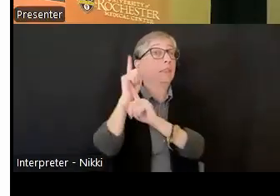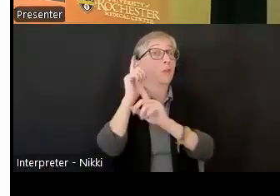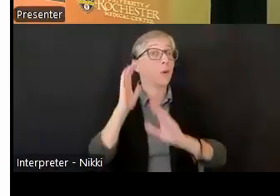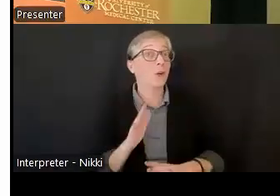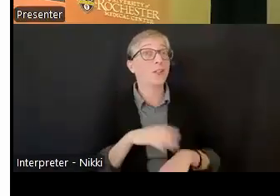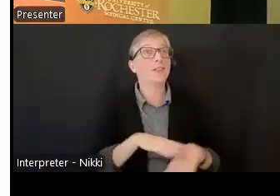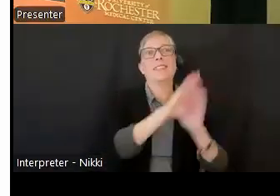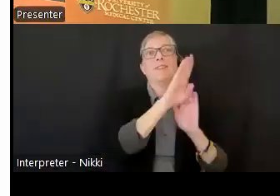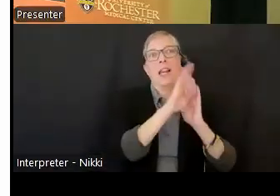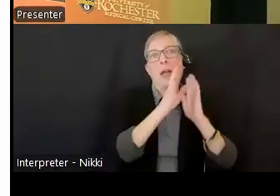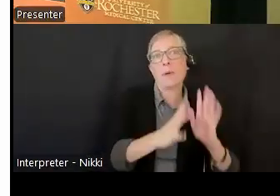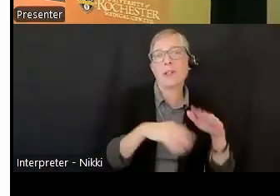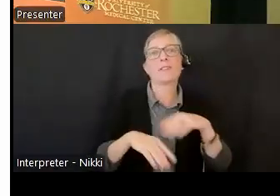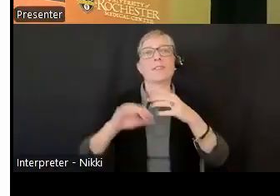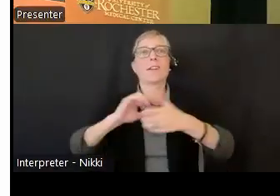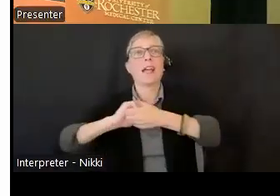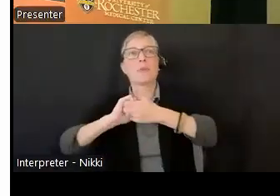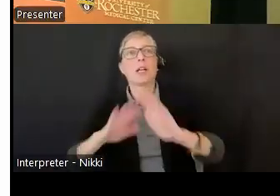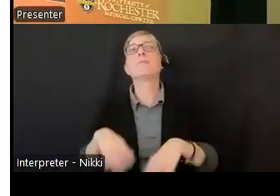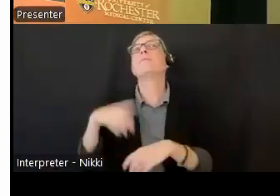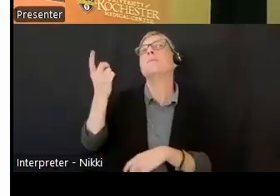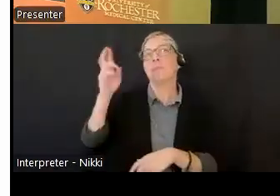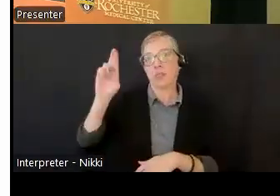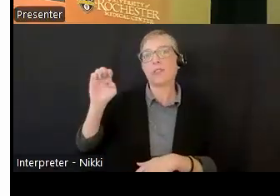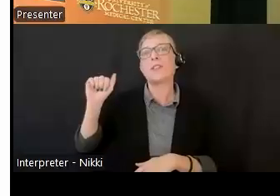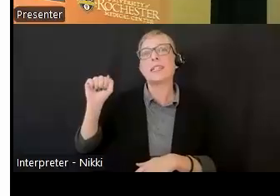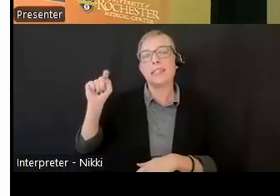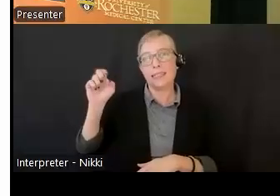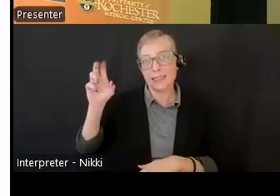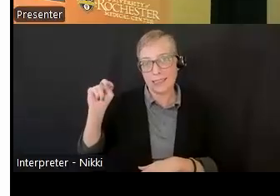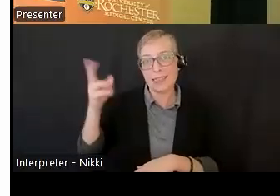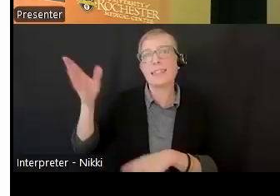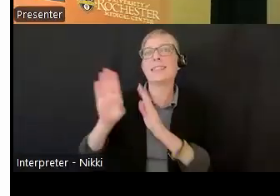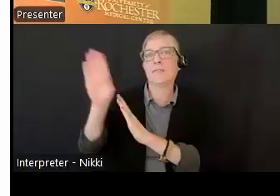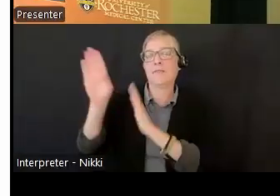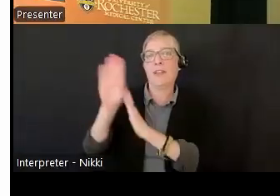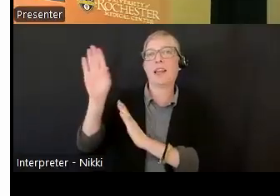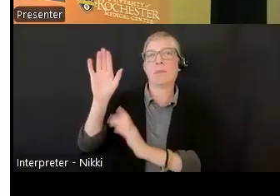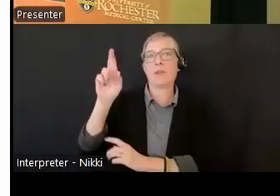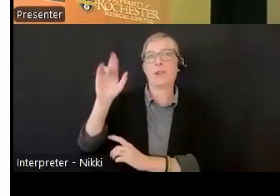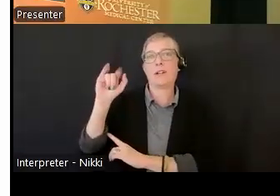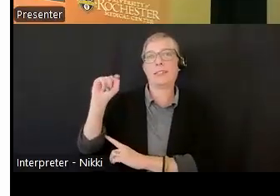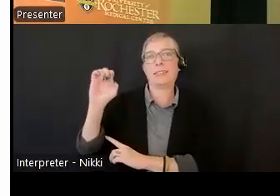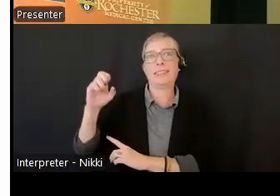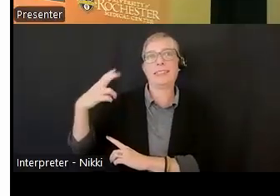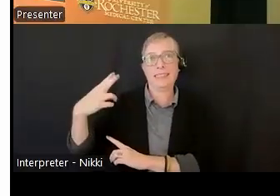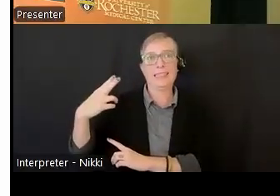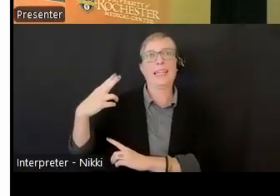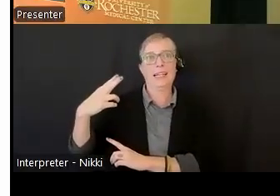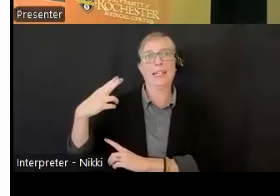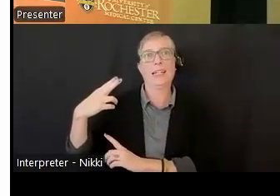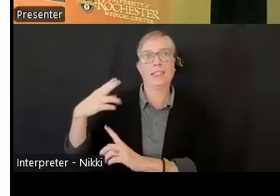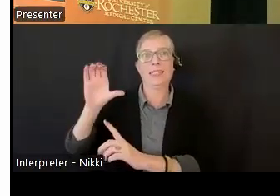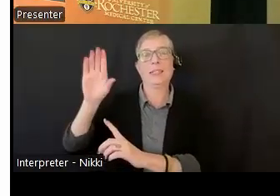The Rich CBT platform was developed by Dr. Easton and colleagues at RIT and the Working Man, and continues to evolve today.